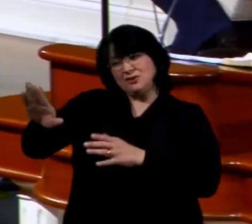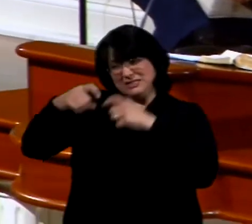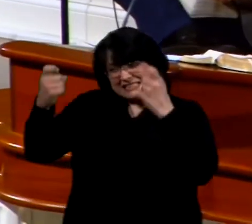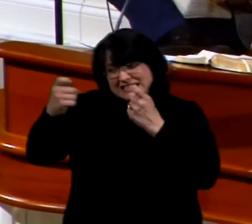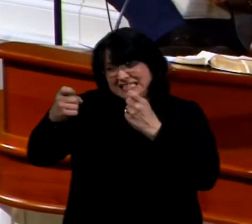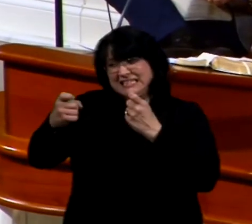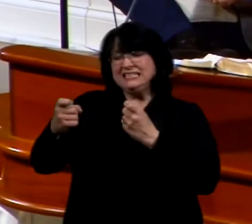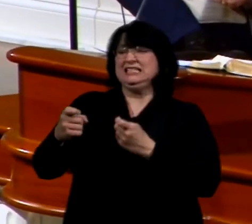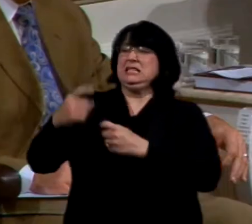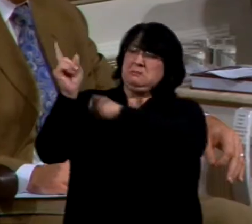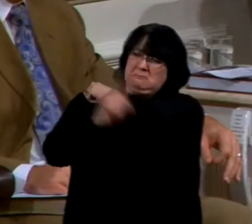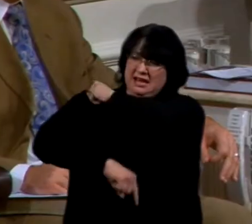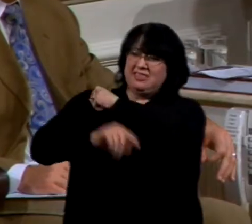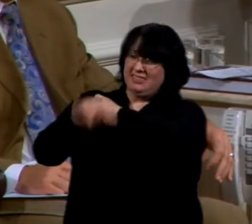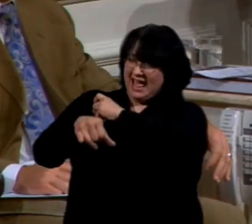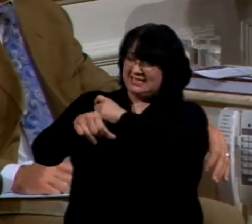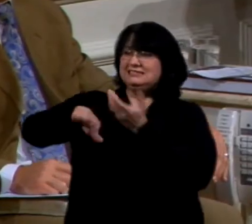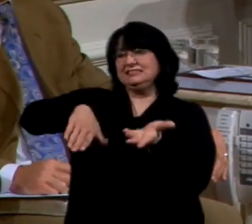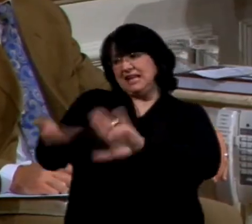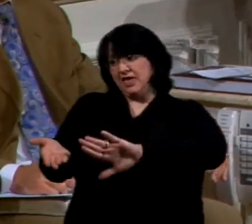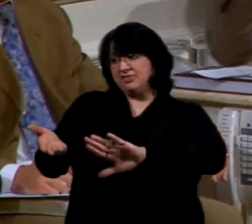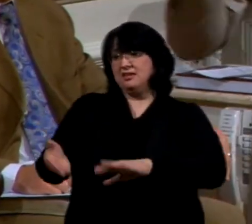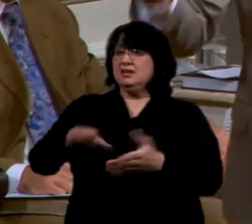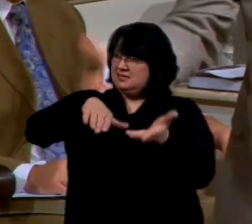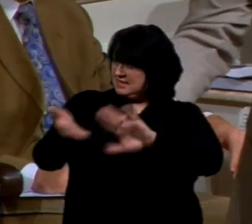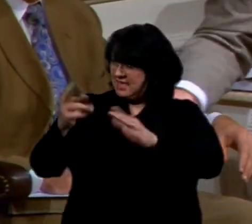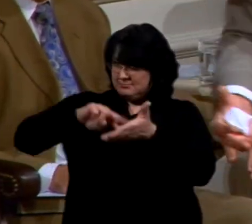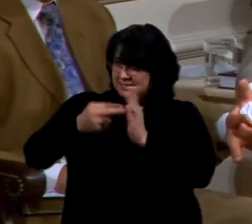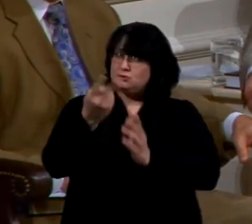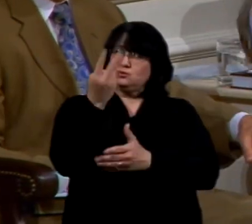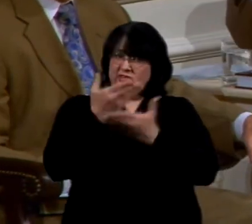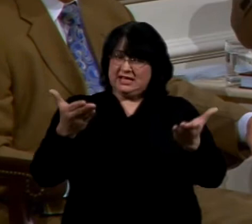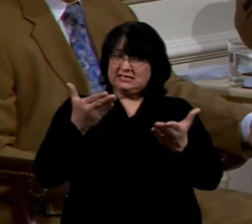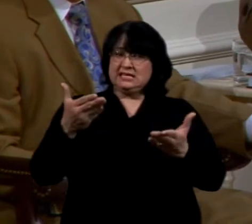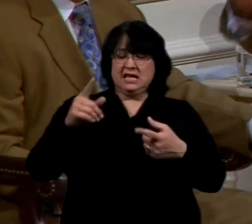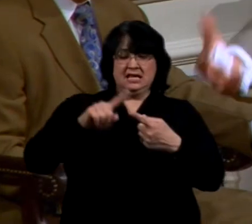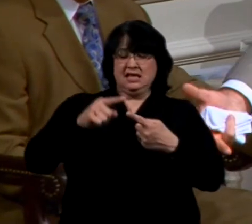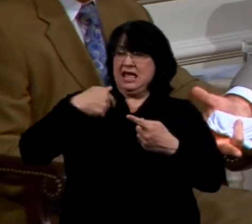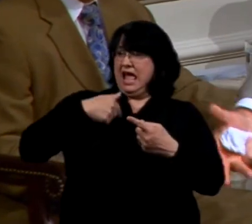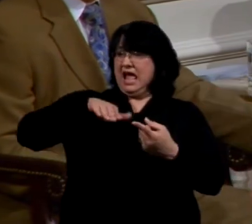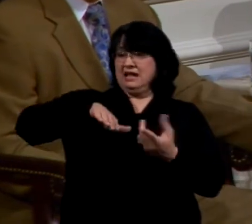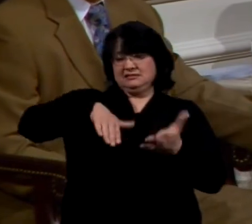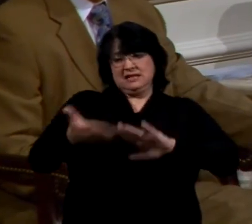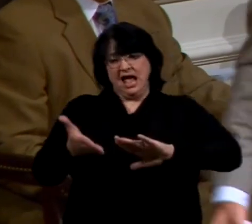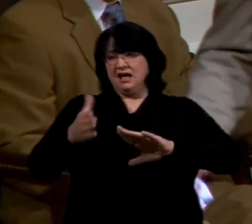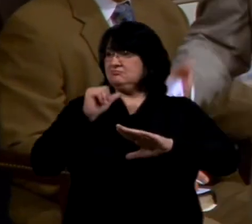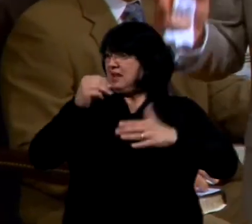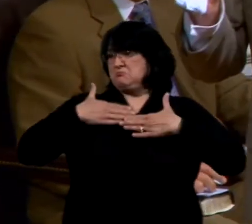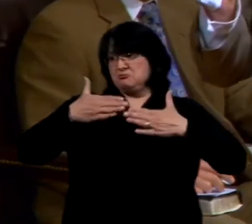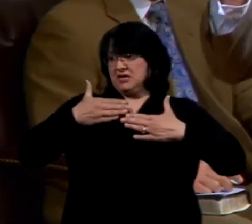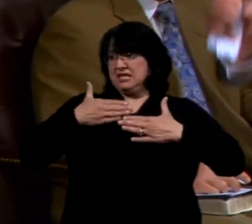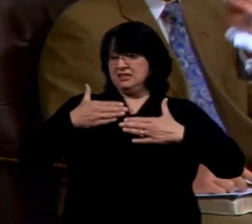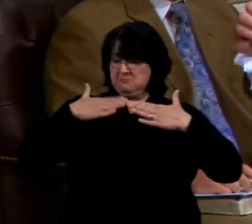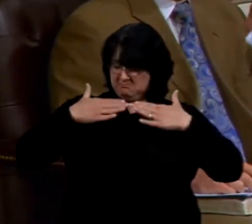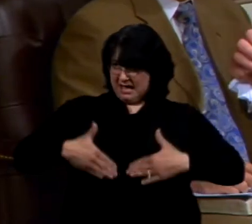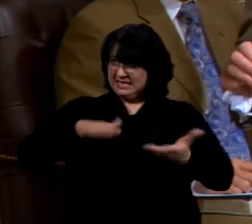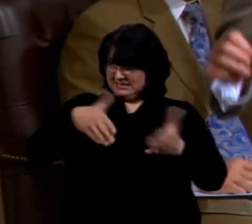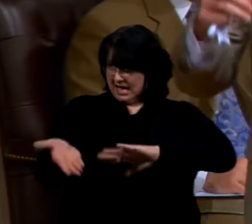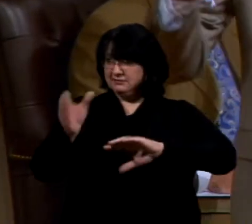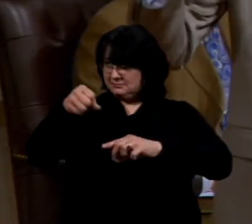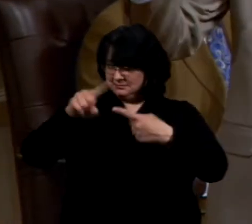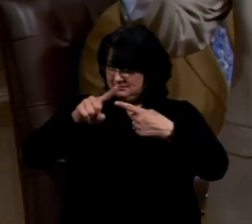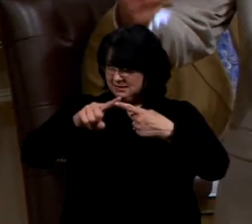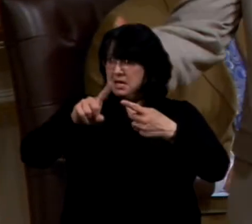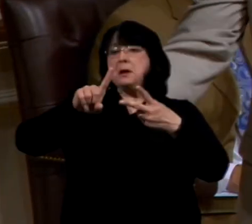the wage is death. Death is two things. It means that I lose my breath, my life, and I die physically. But God also